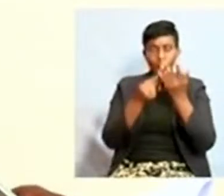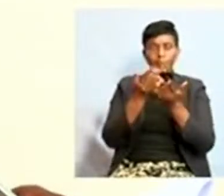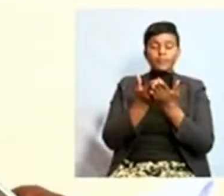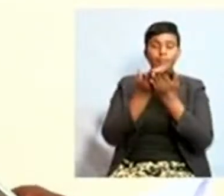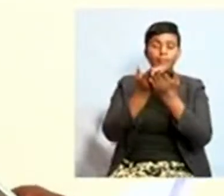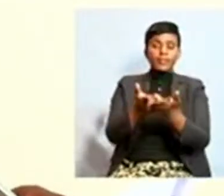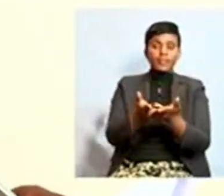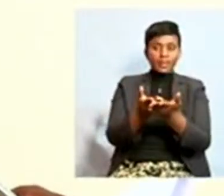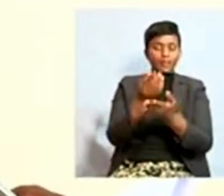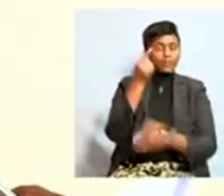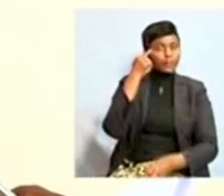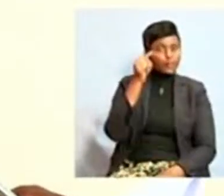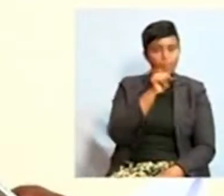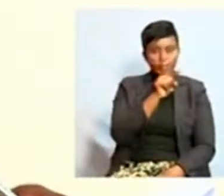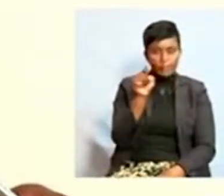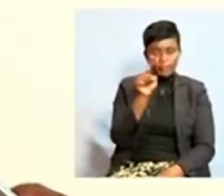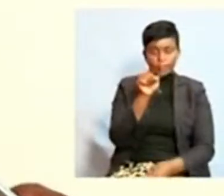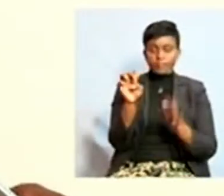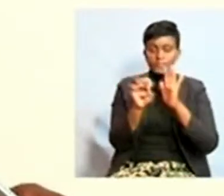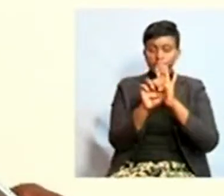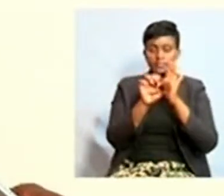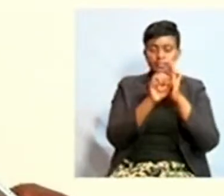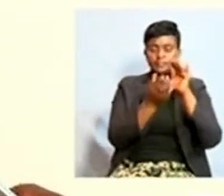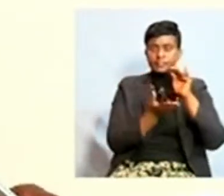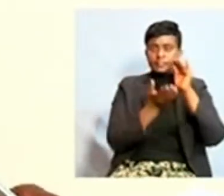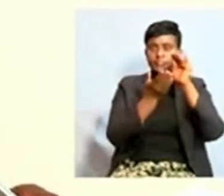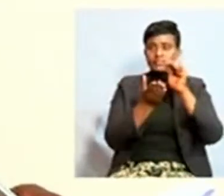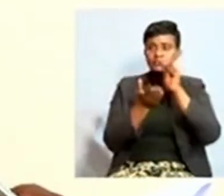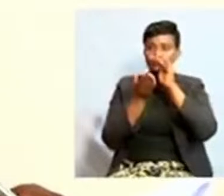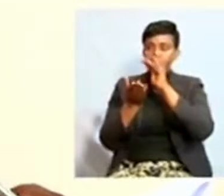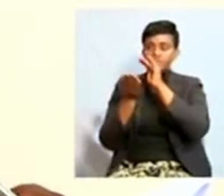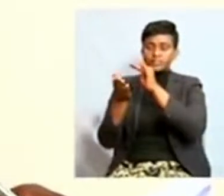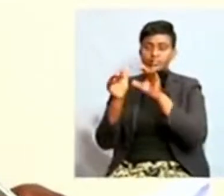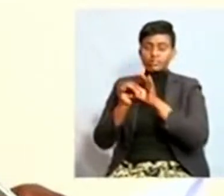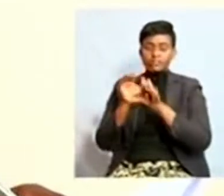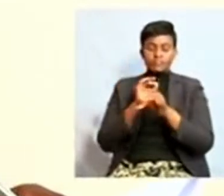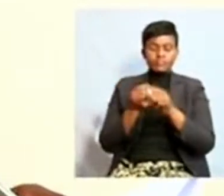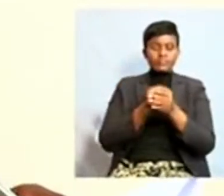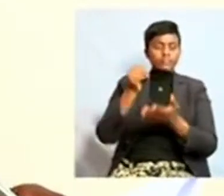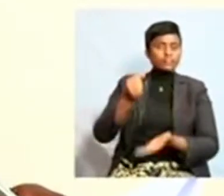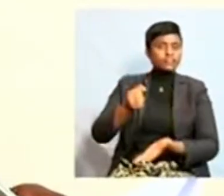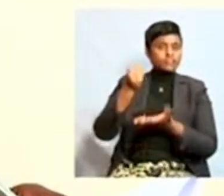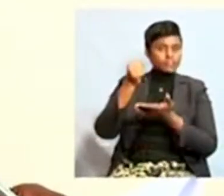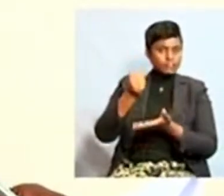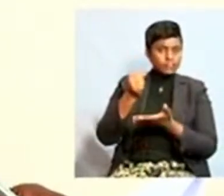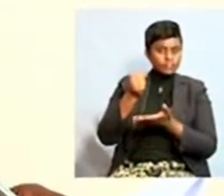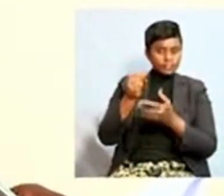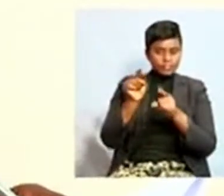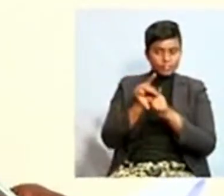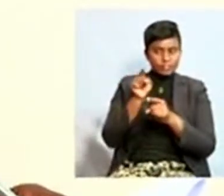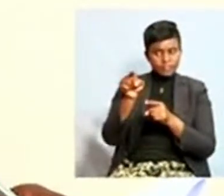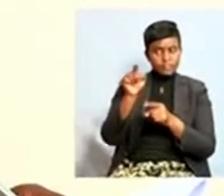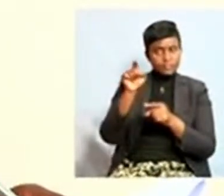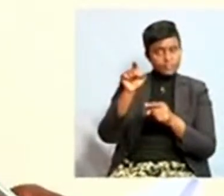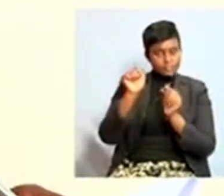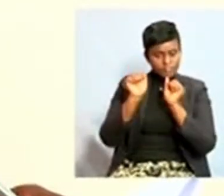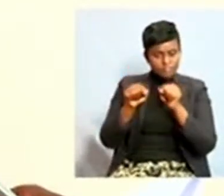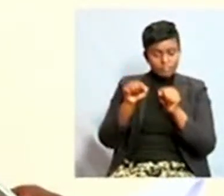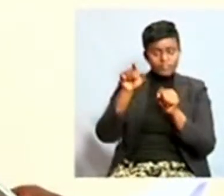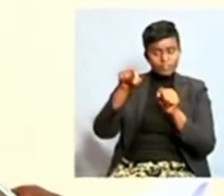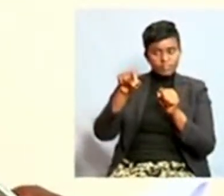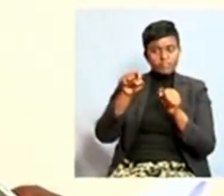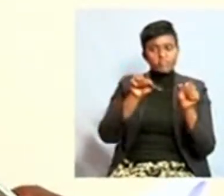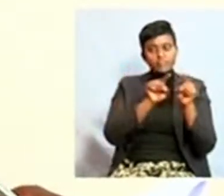provide for such allocation in our budgets. And it may require